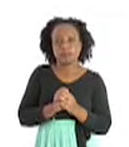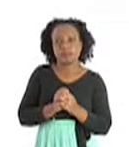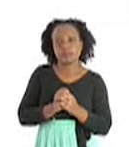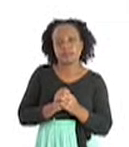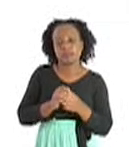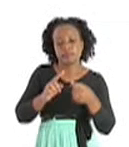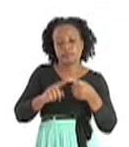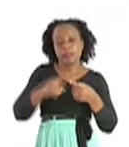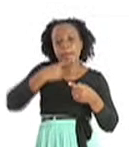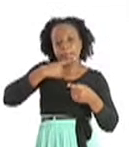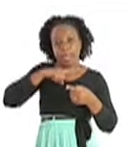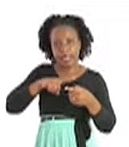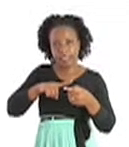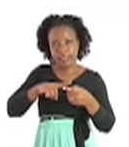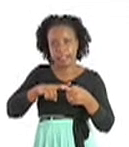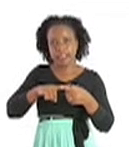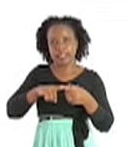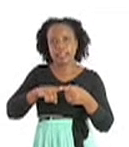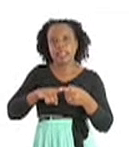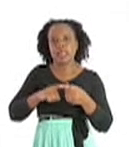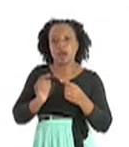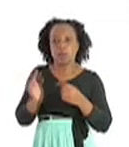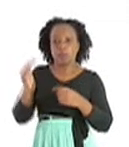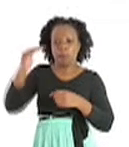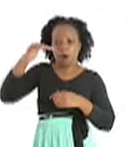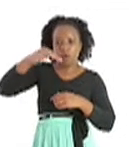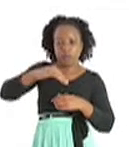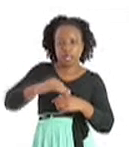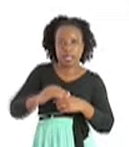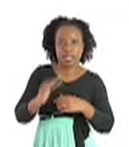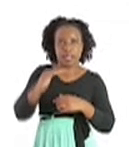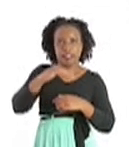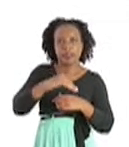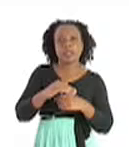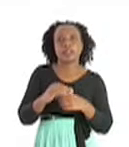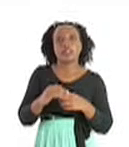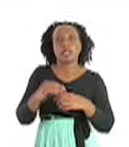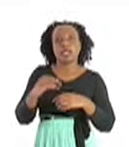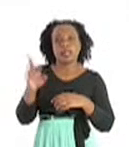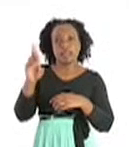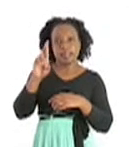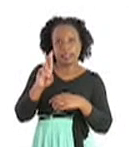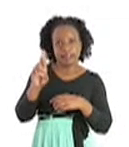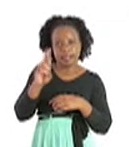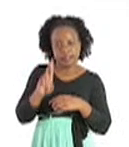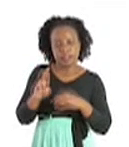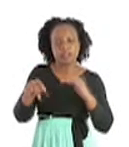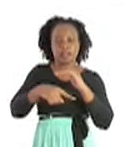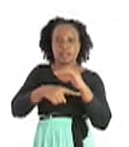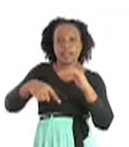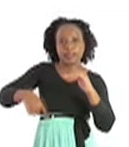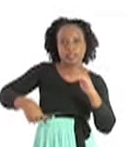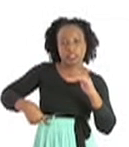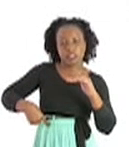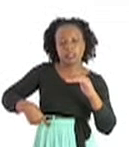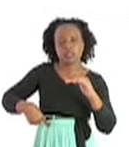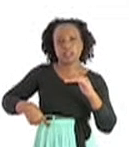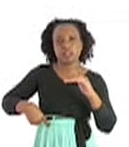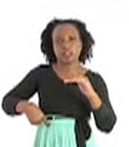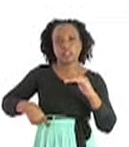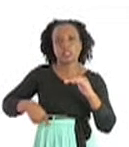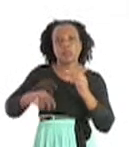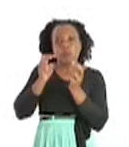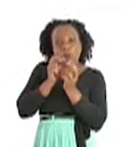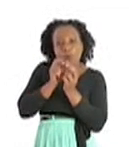have man, we have mountain, we have region, we have country,